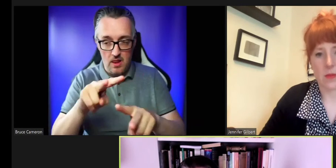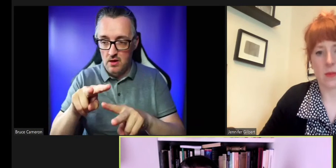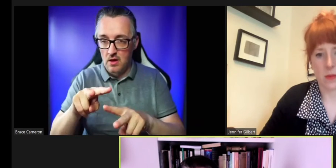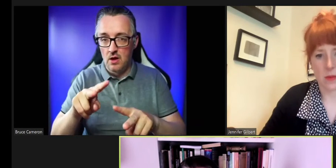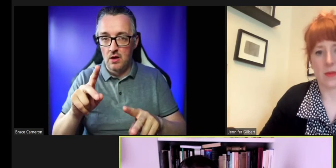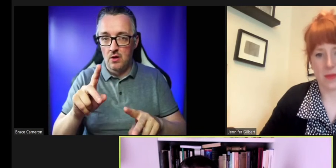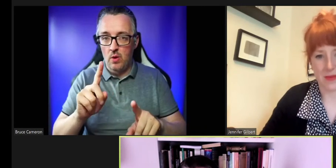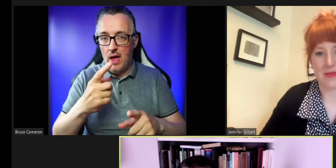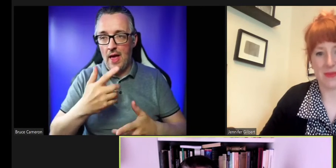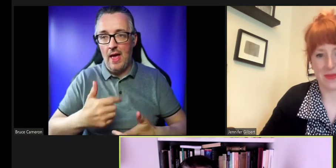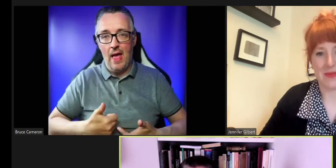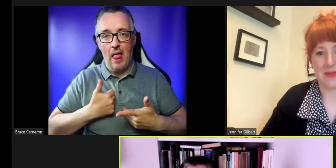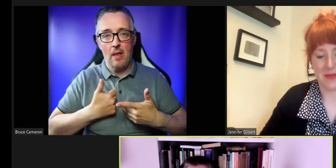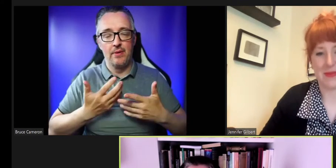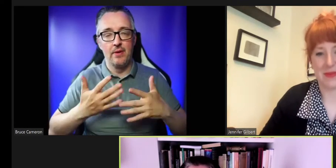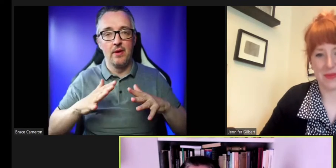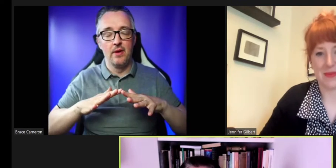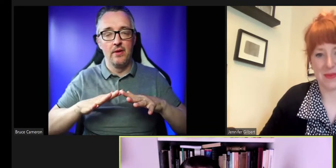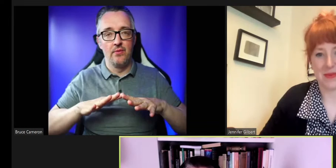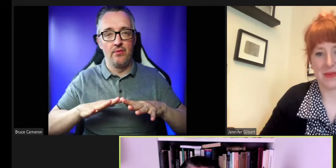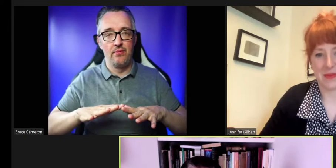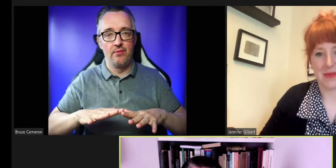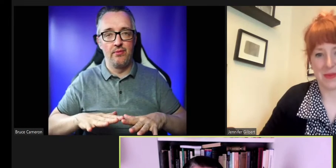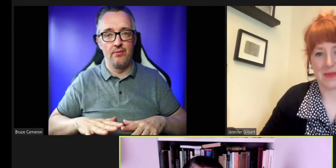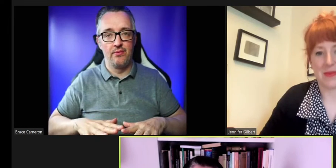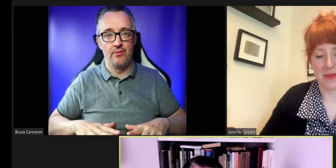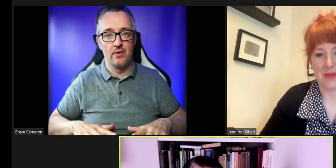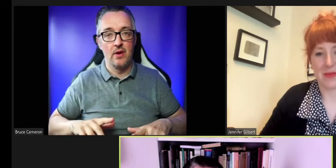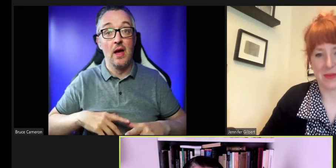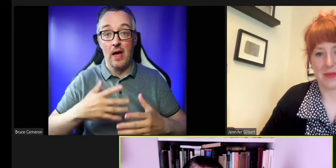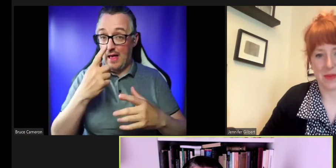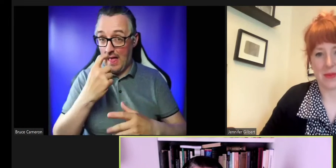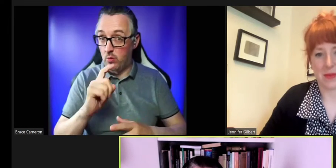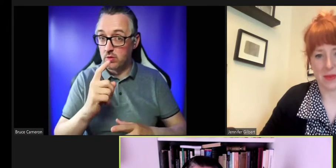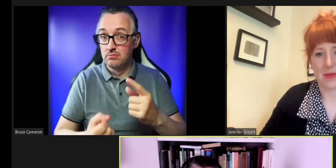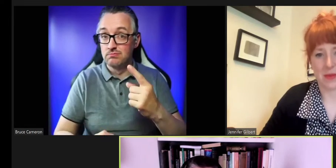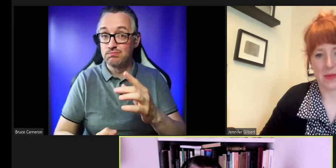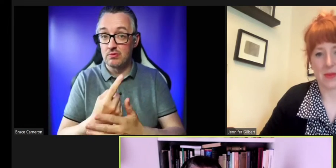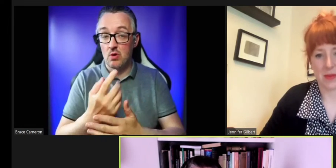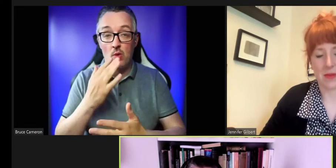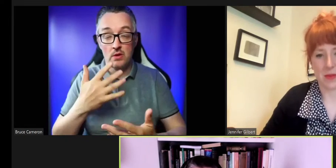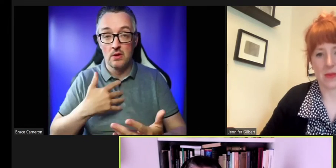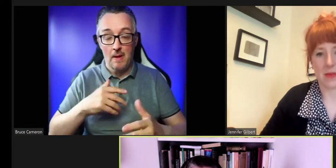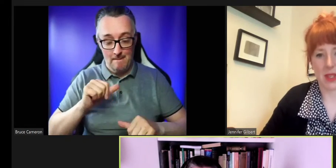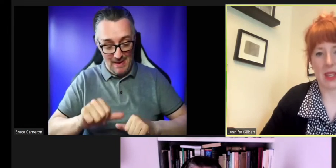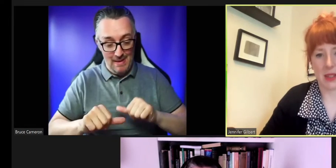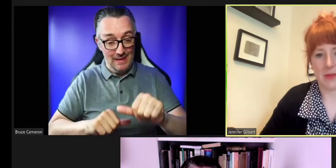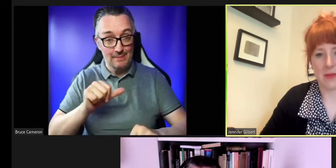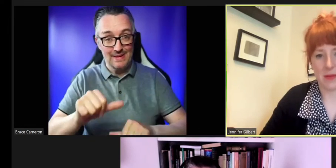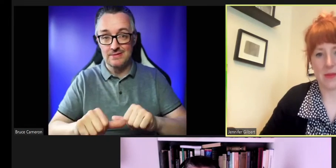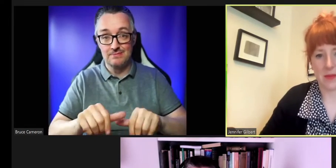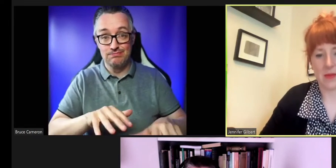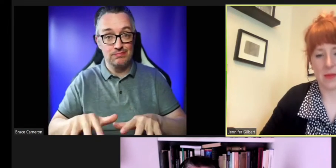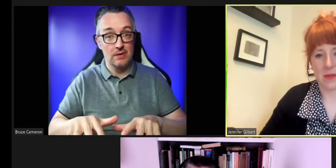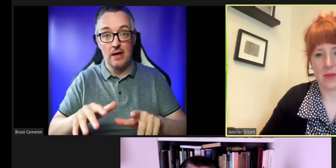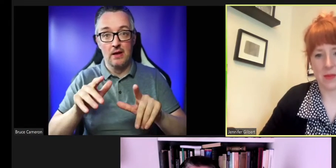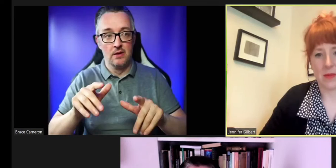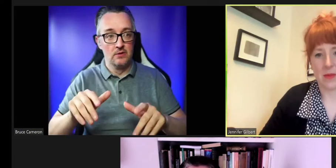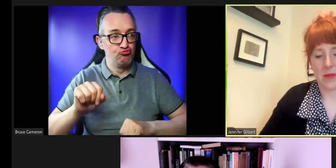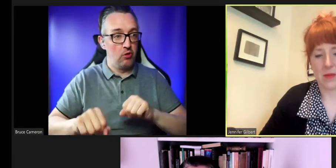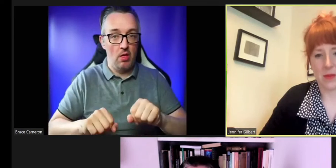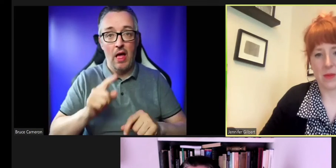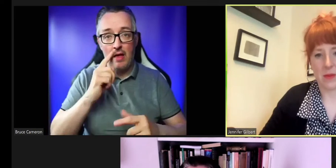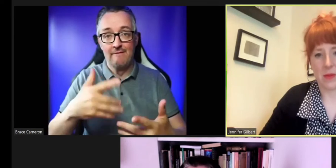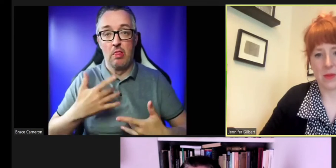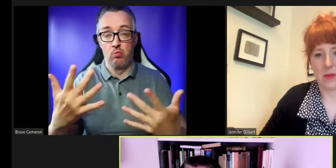we call it, decompressing from overload, which is what happens to us when we can't pace ourselves as we need